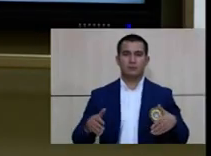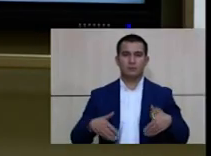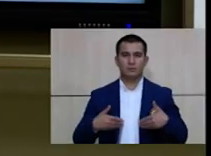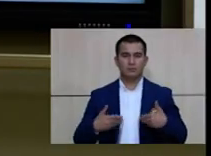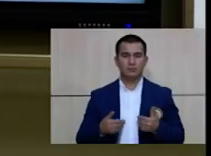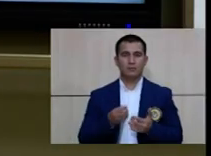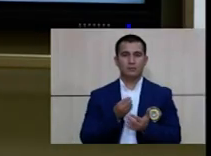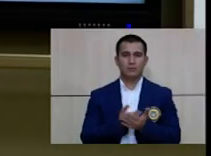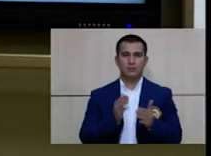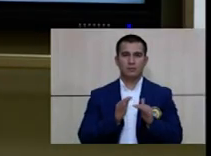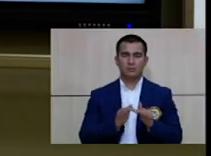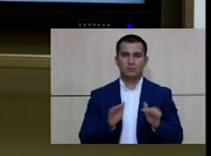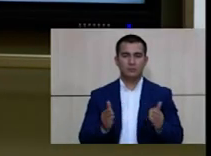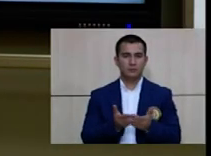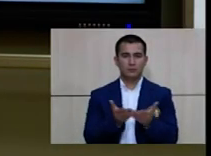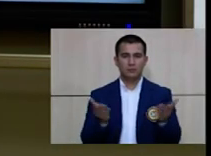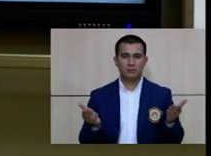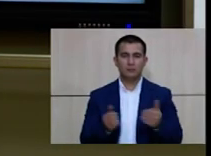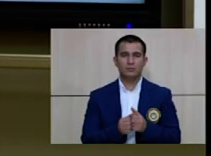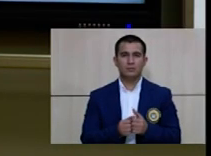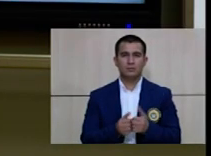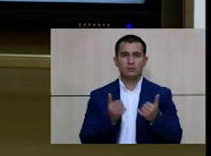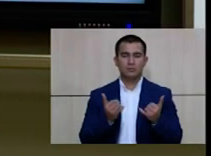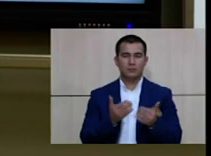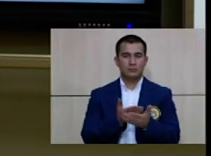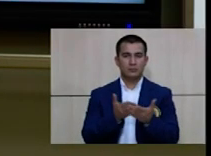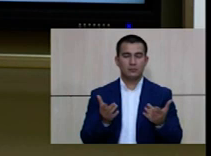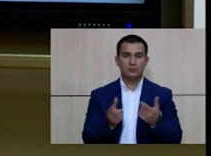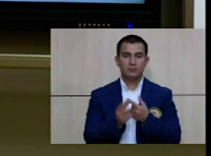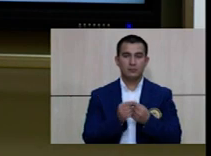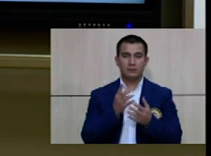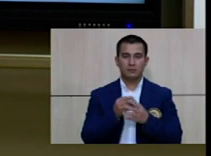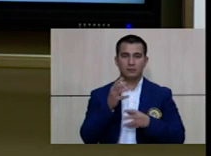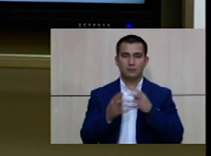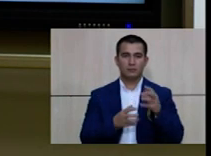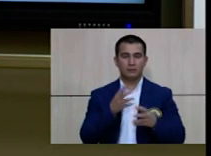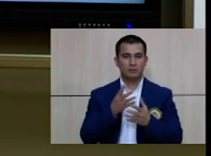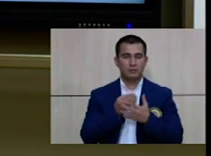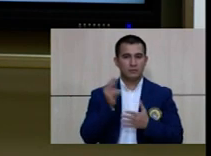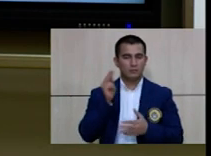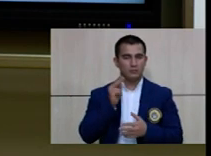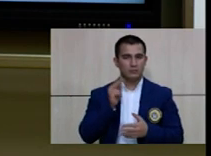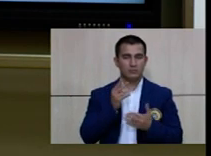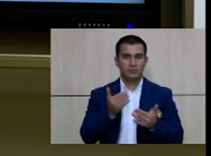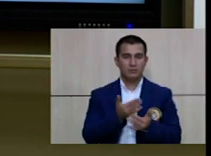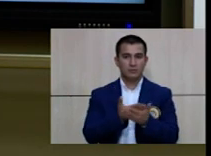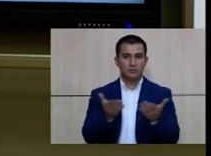Assalomu alaykum aziz o'quvchilar. Bugungi geografiya darsida siz